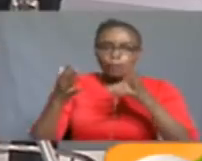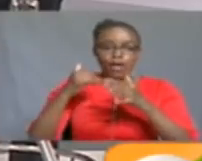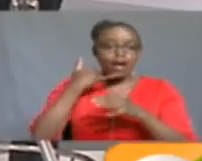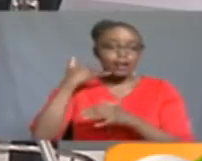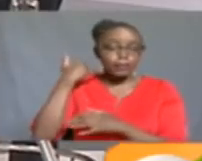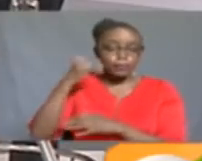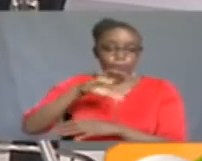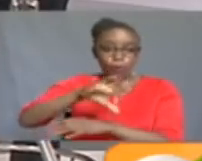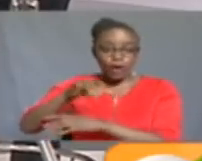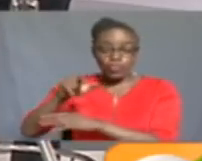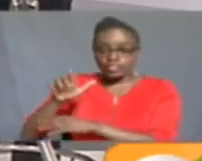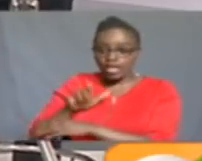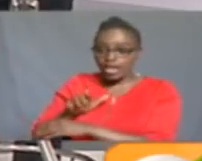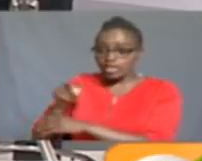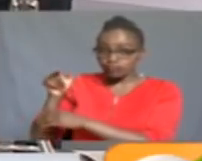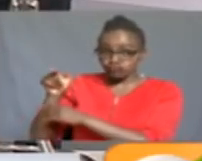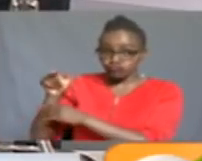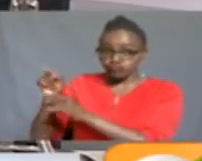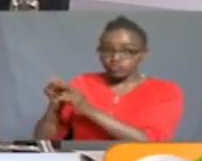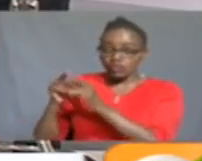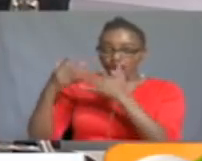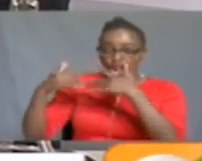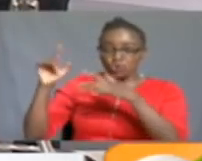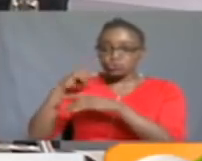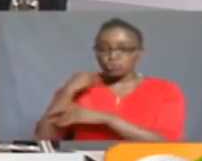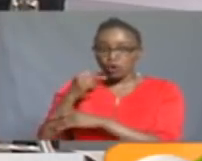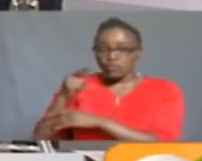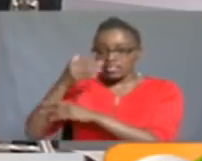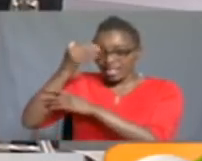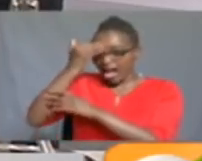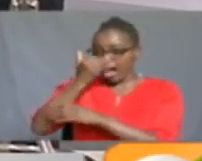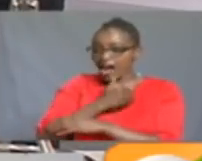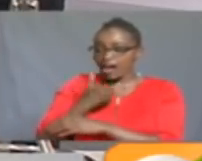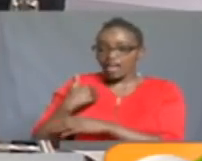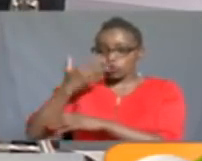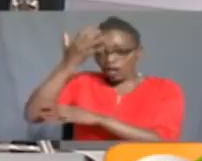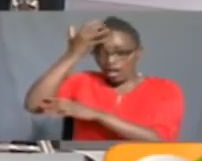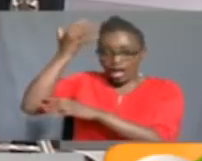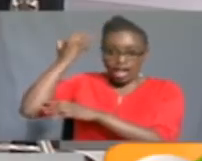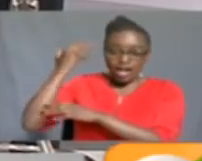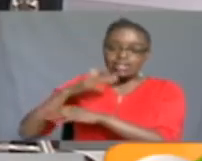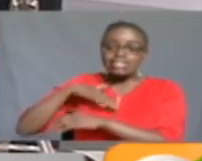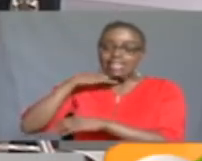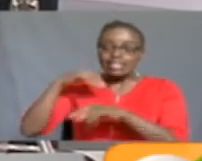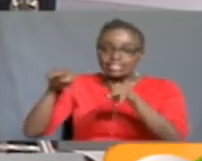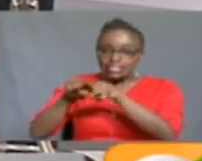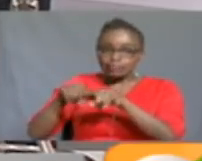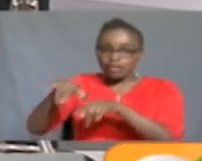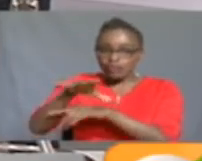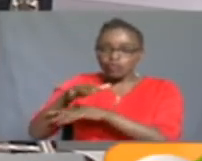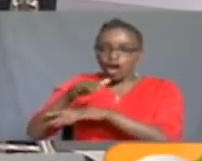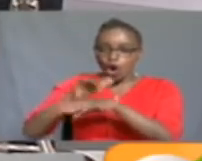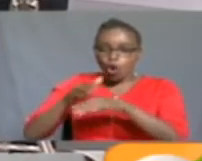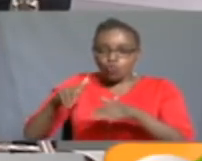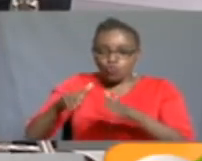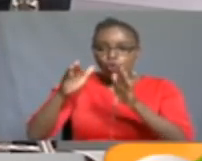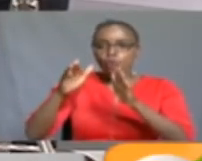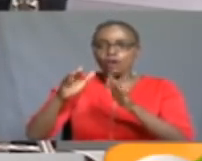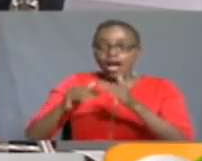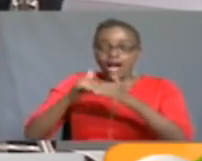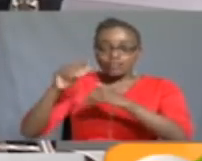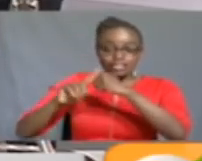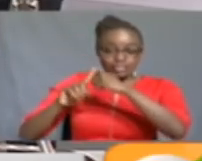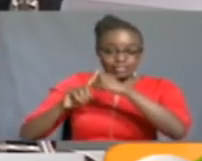Nakuru of this lady and that family's mourning the loss of this Catholic nun who died in that crash on her way home after